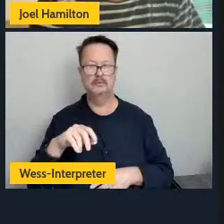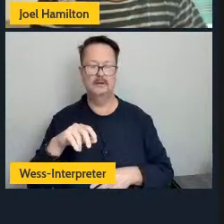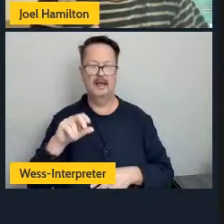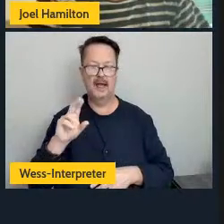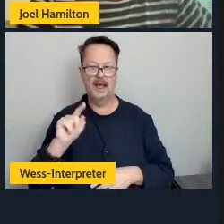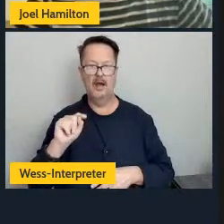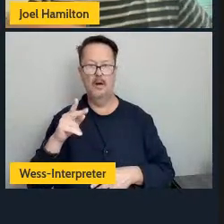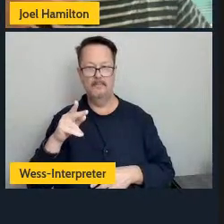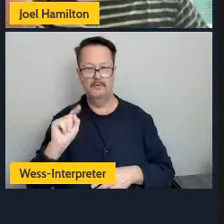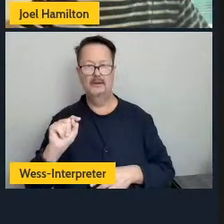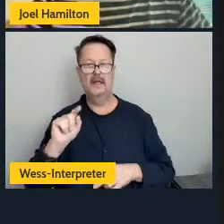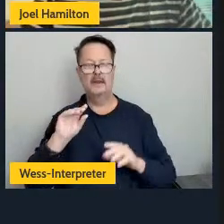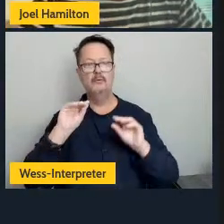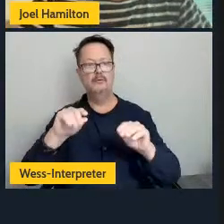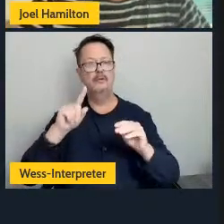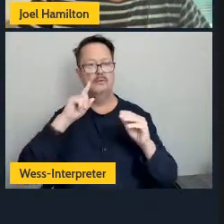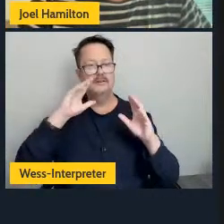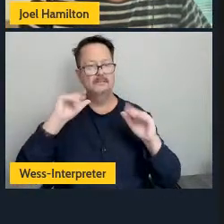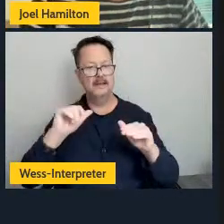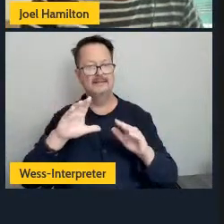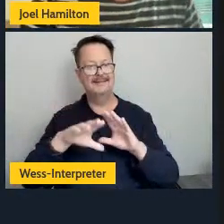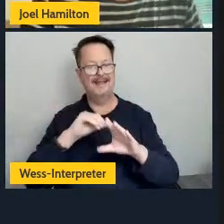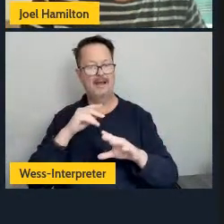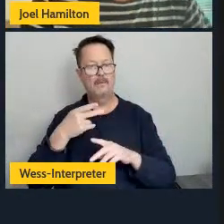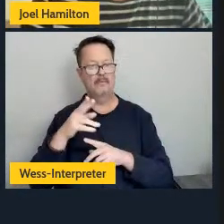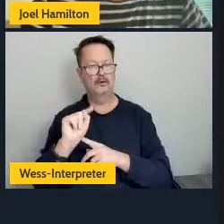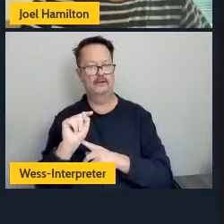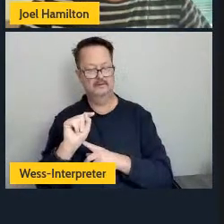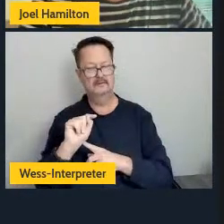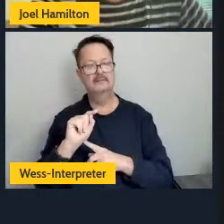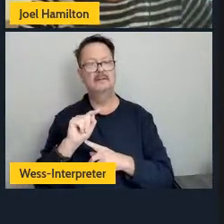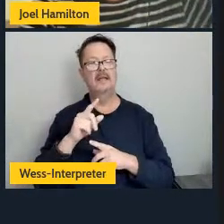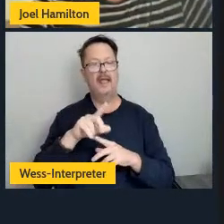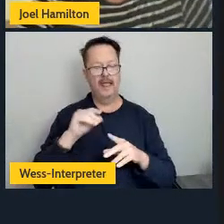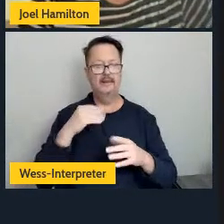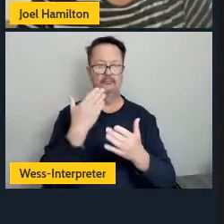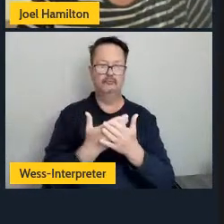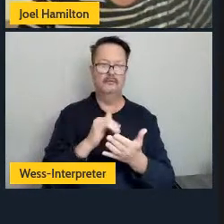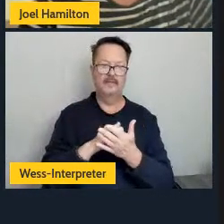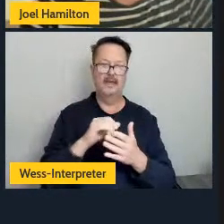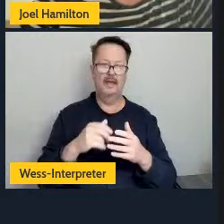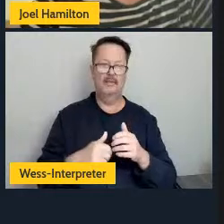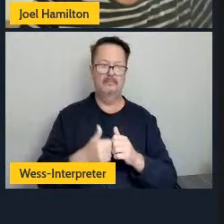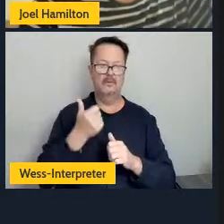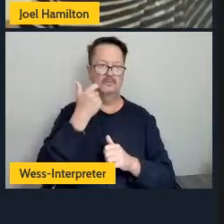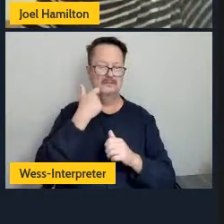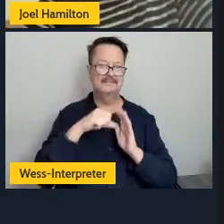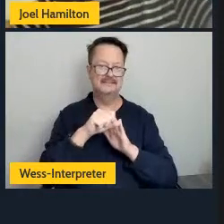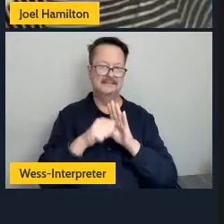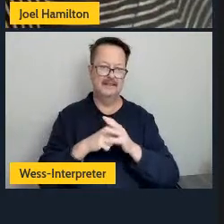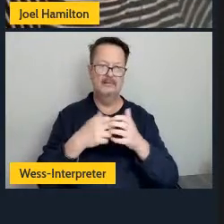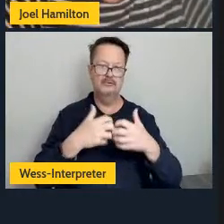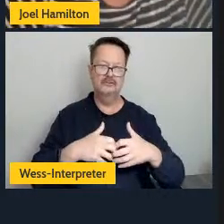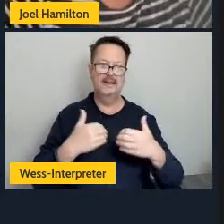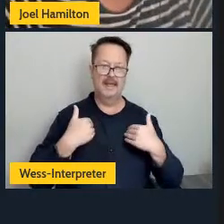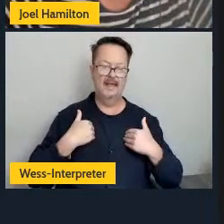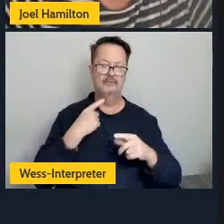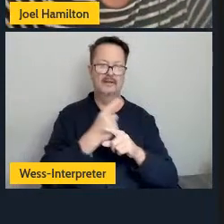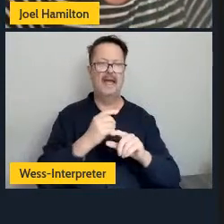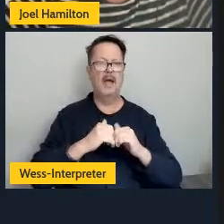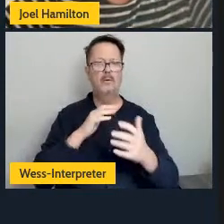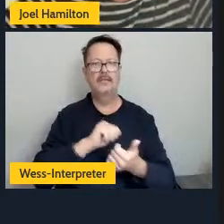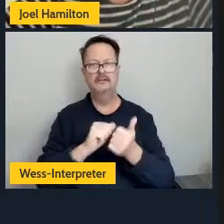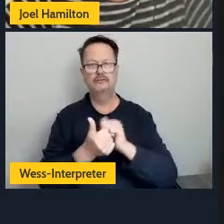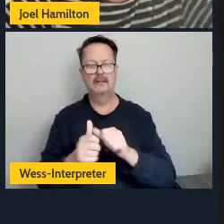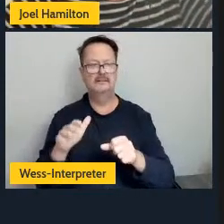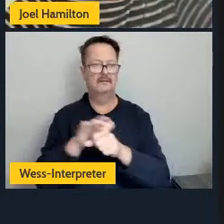expected output object and asserts that the state machine's most recent execution has the correct output. But how could this change in the fully typed world?